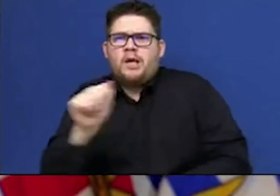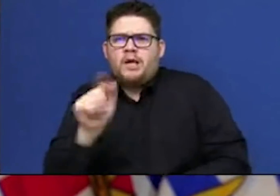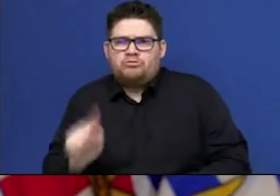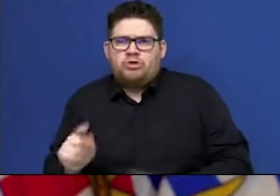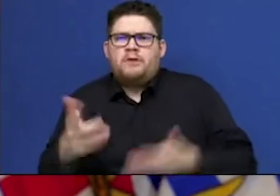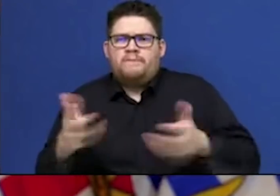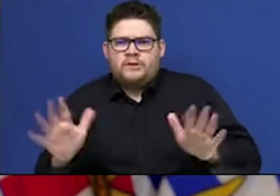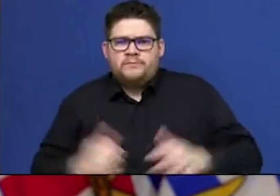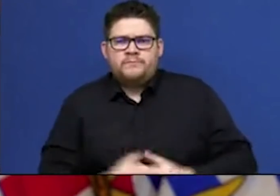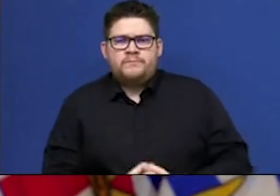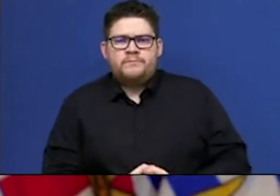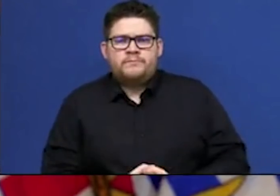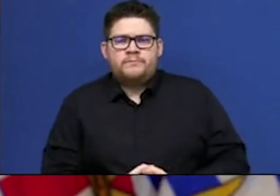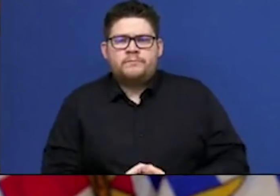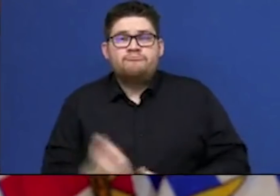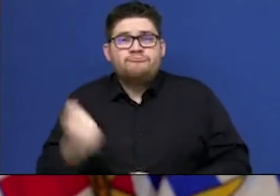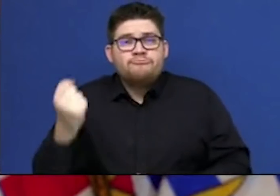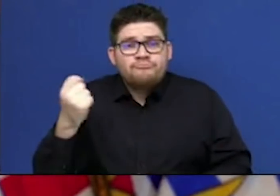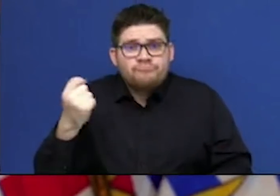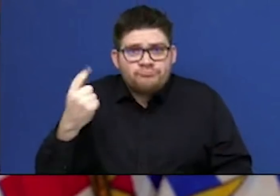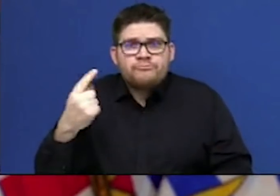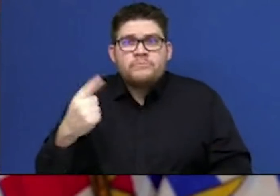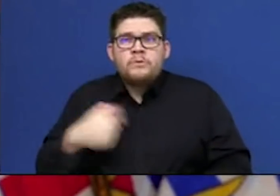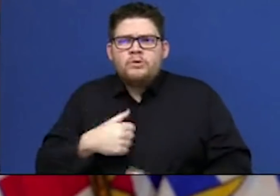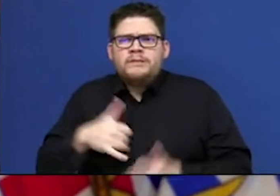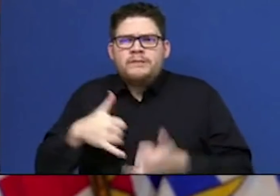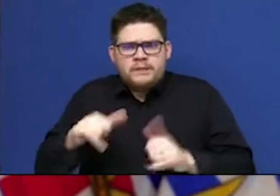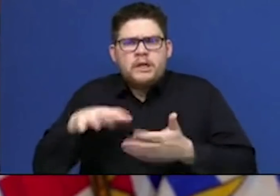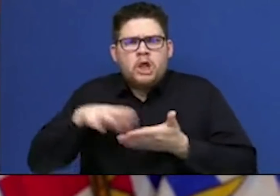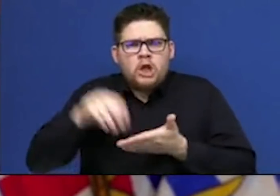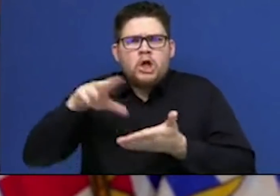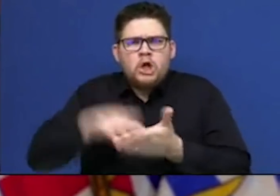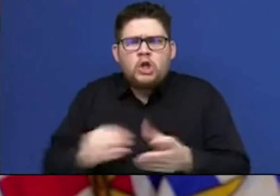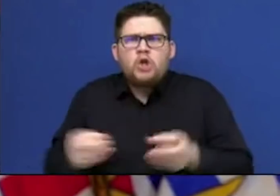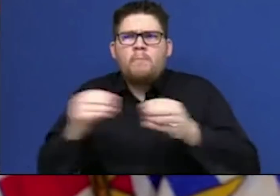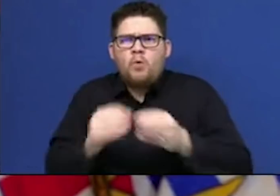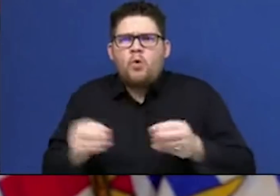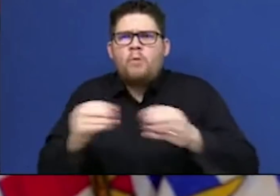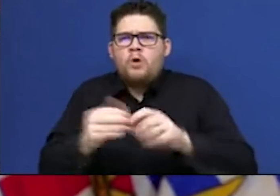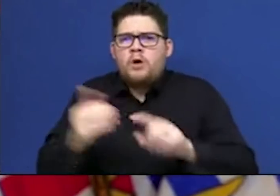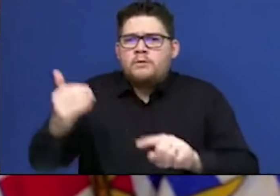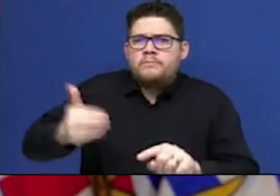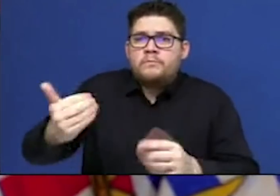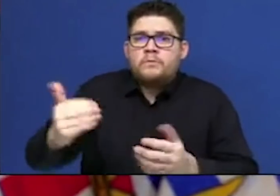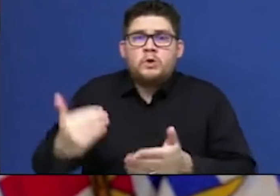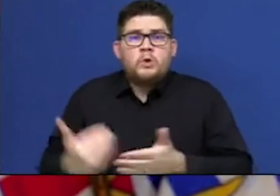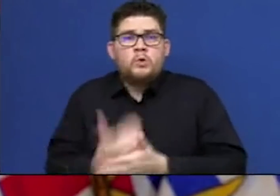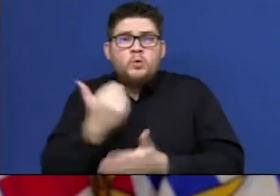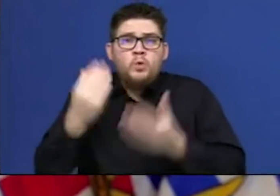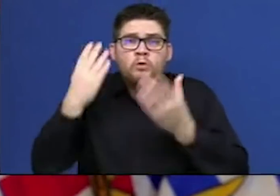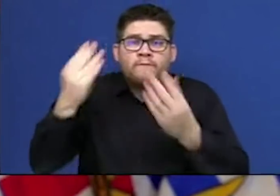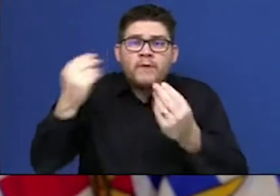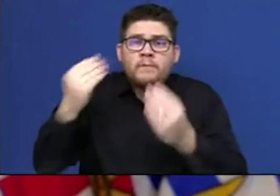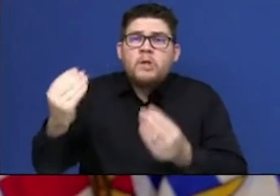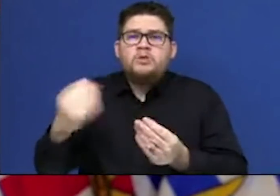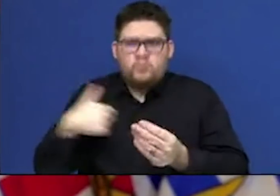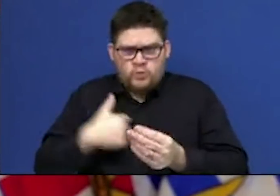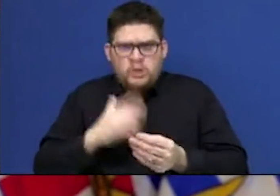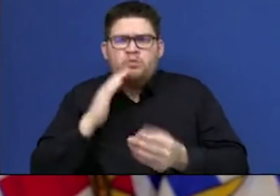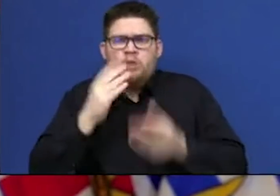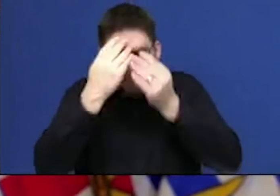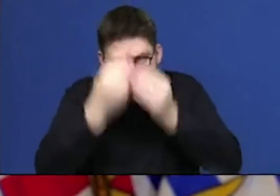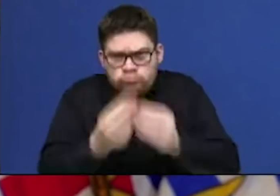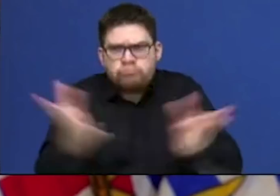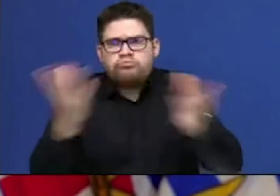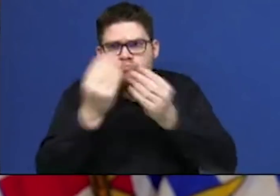and our advice to people as we attain more information about how this works. The other thing that is important,